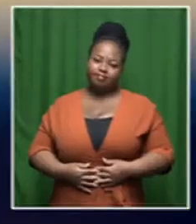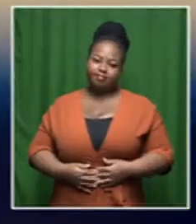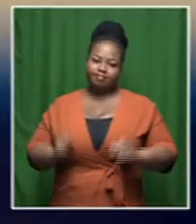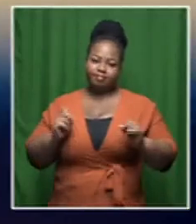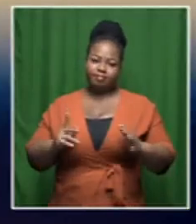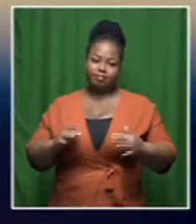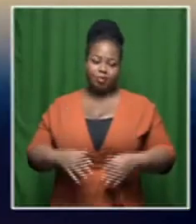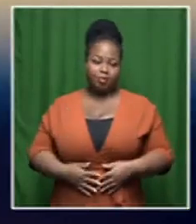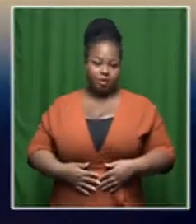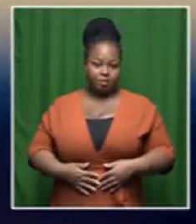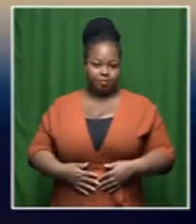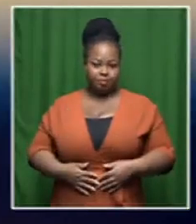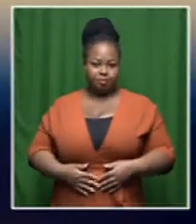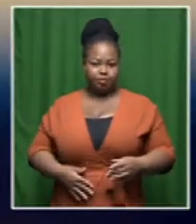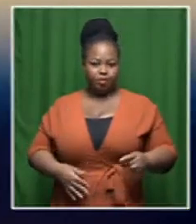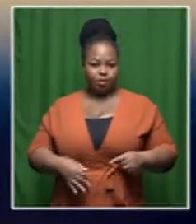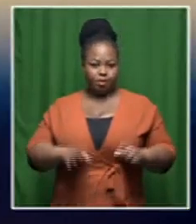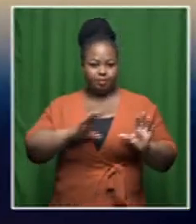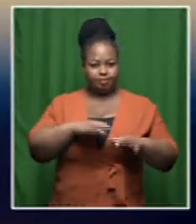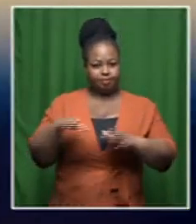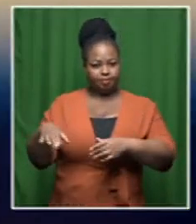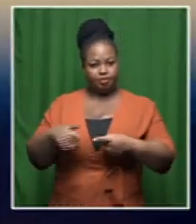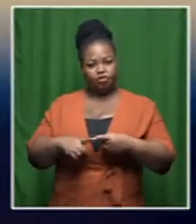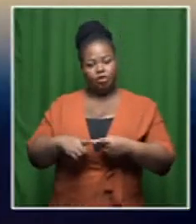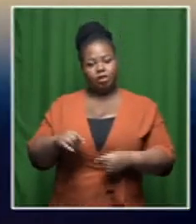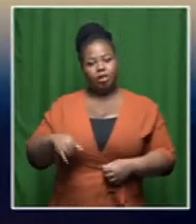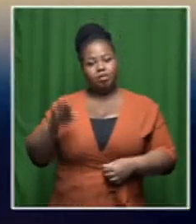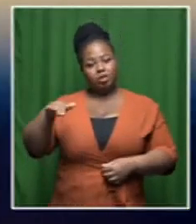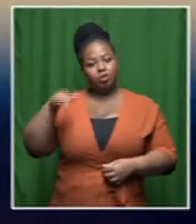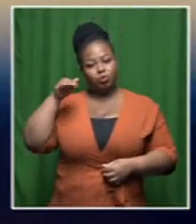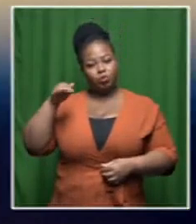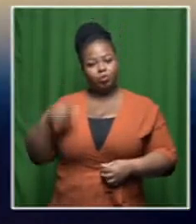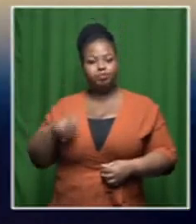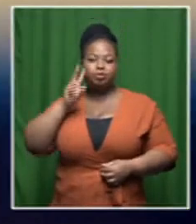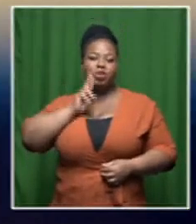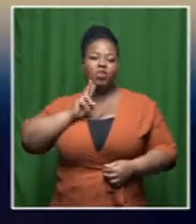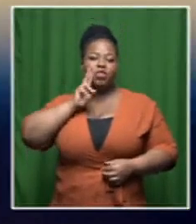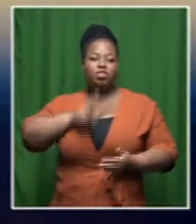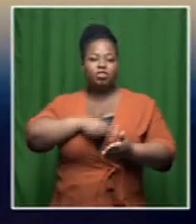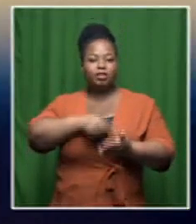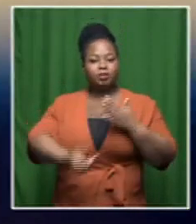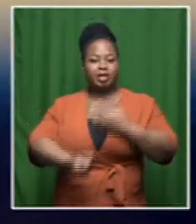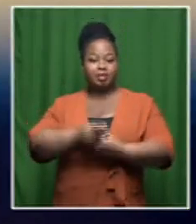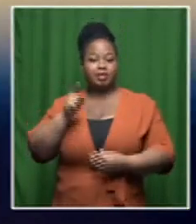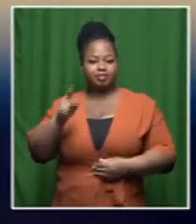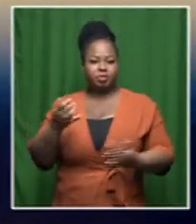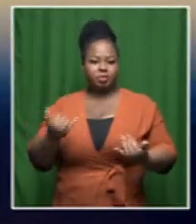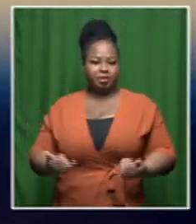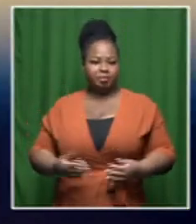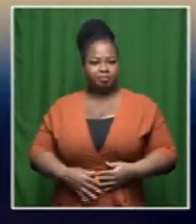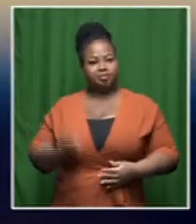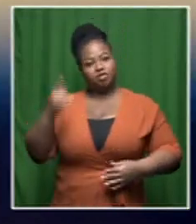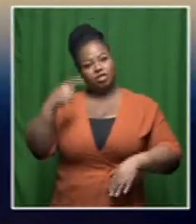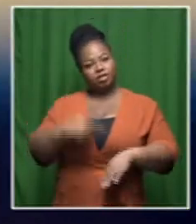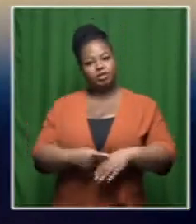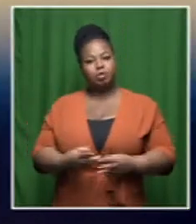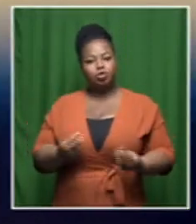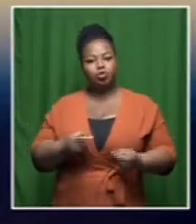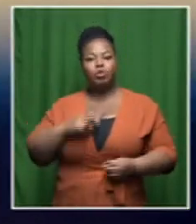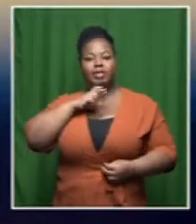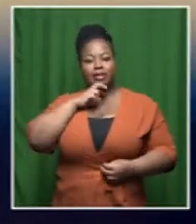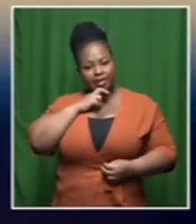All right, now the first of a two-part leg of the annual AmaZulu Reed Dance is taking place today. It will be the first time the new king